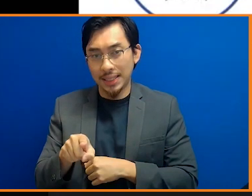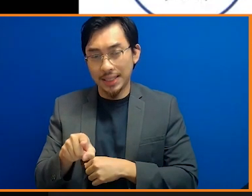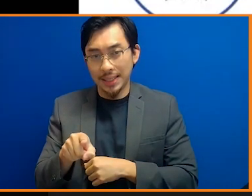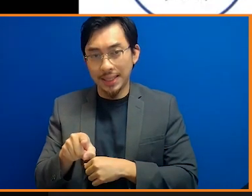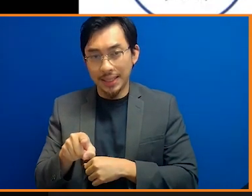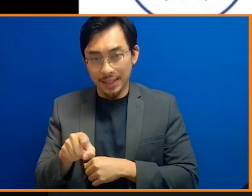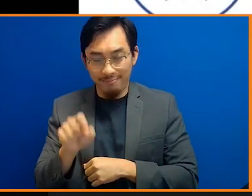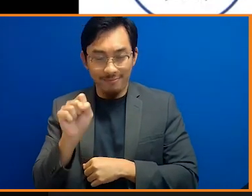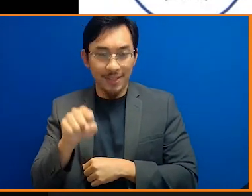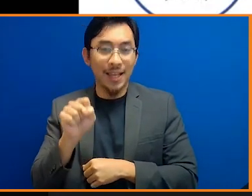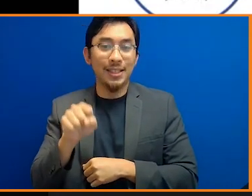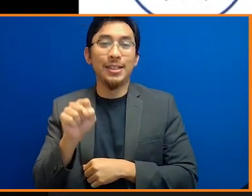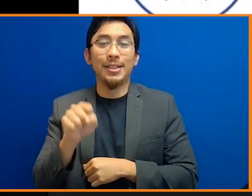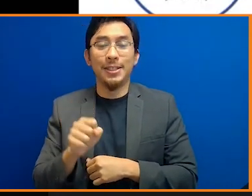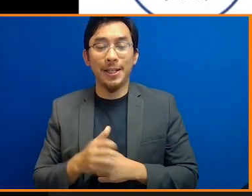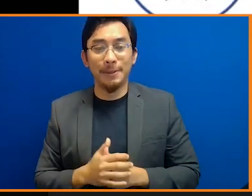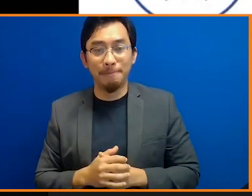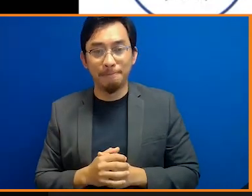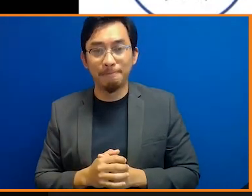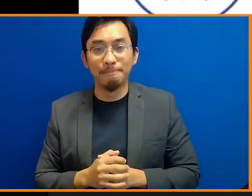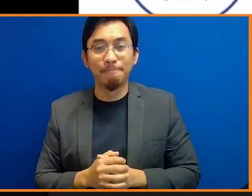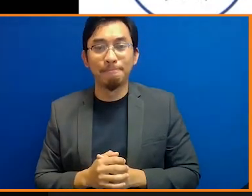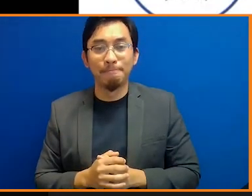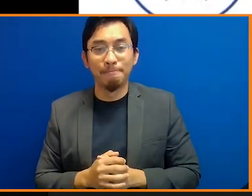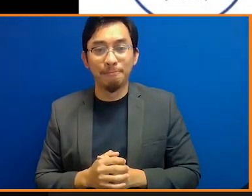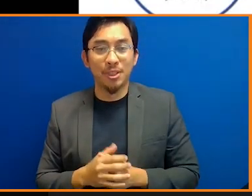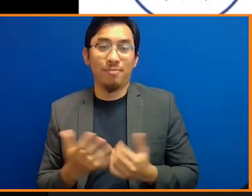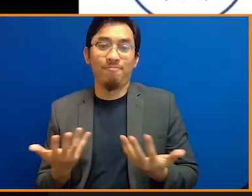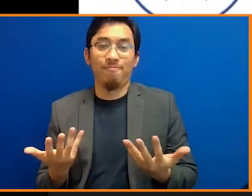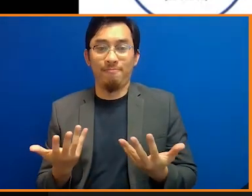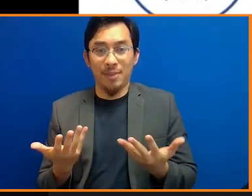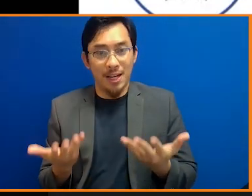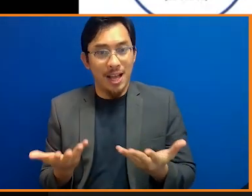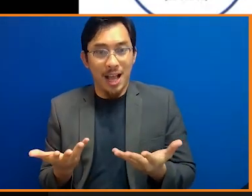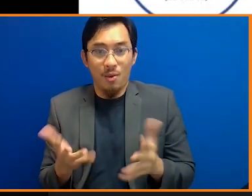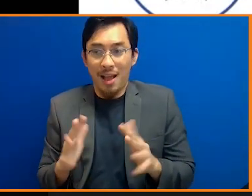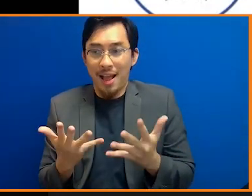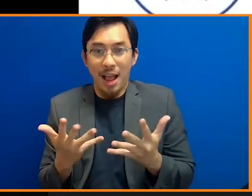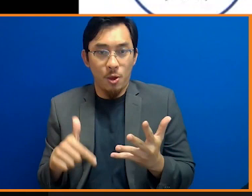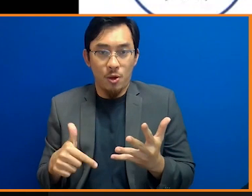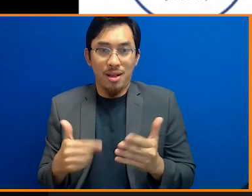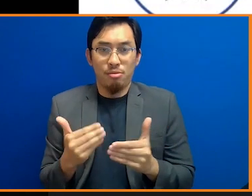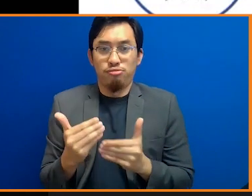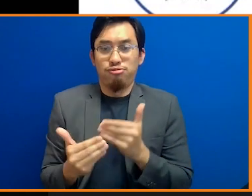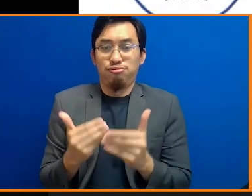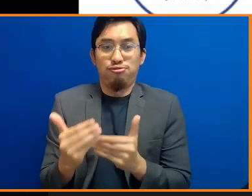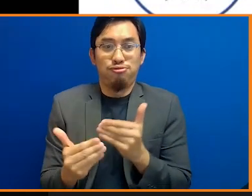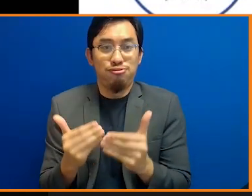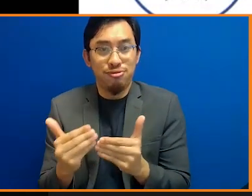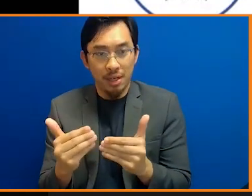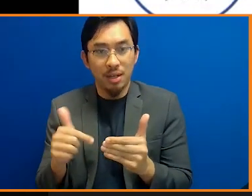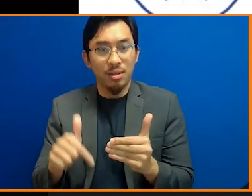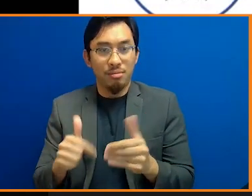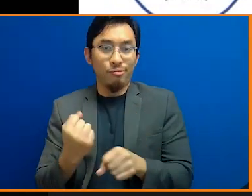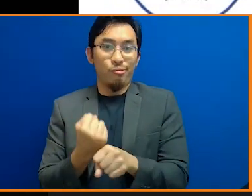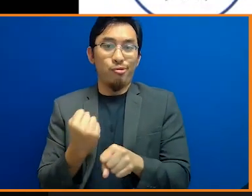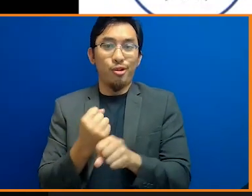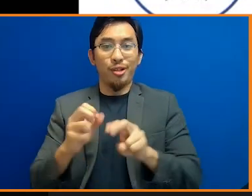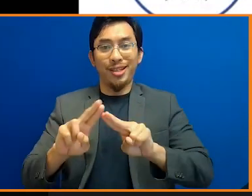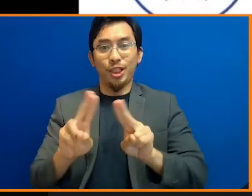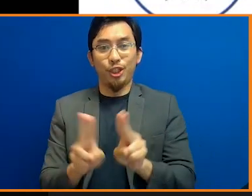of January. And yeah, so this is how we develop